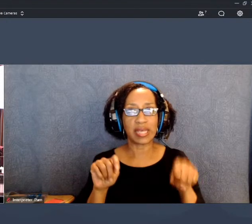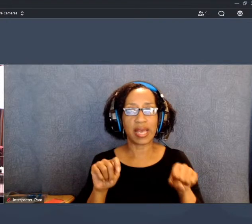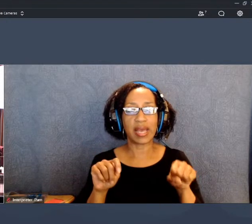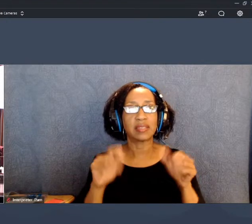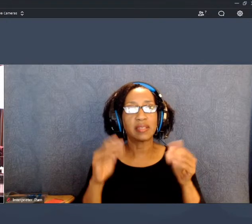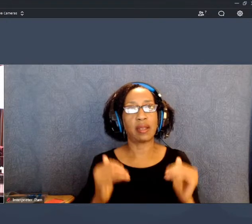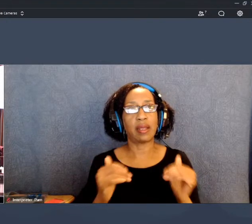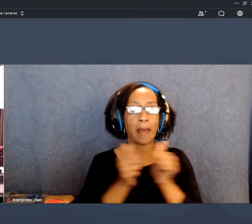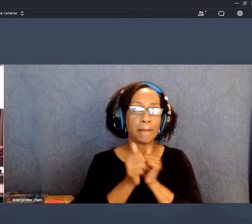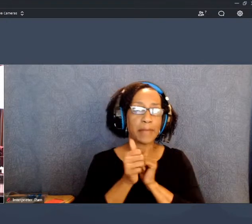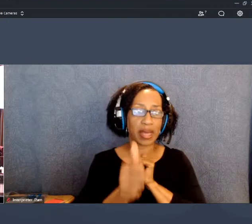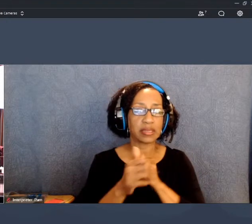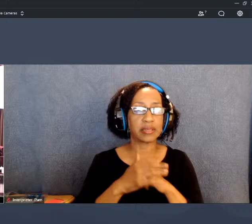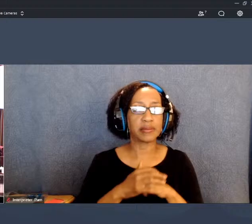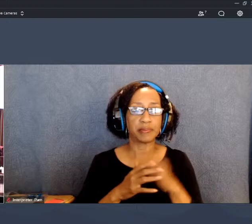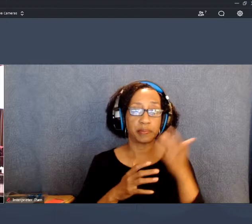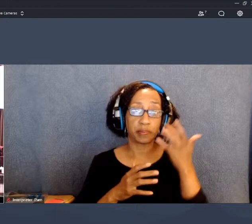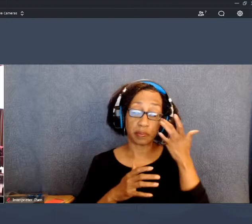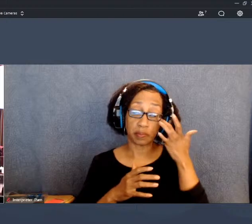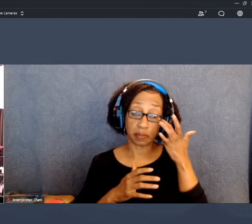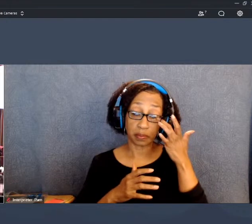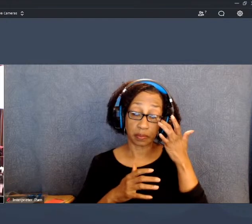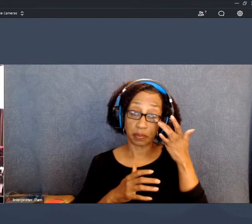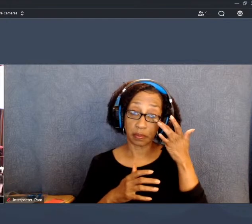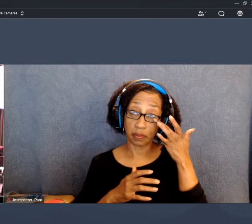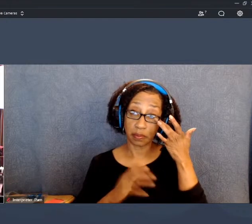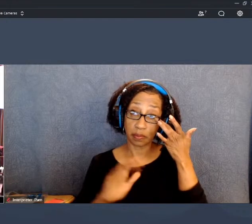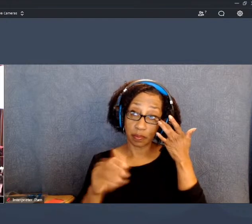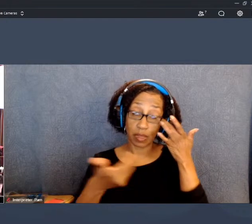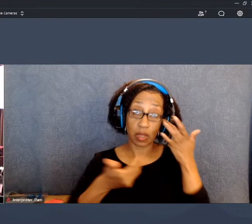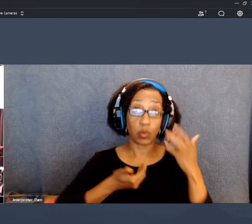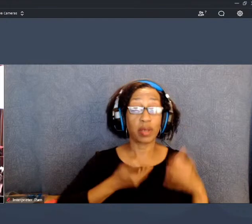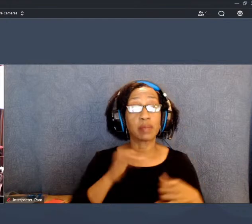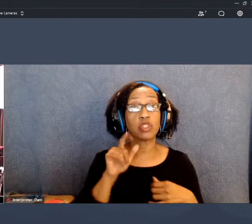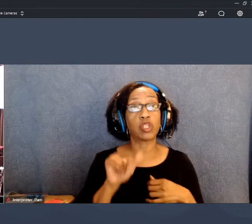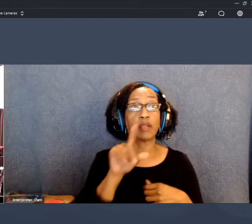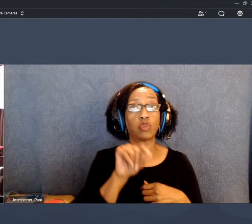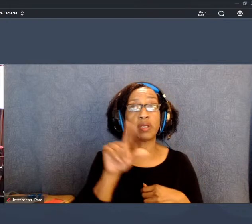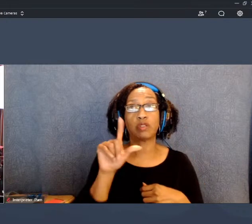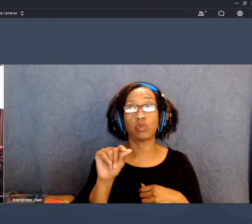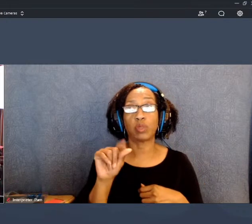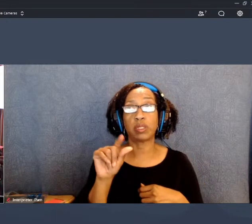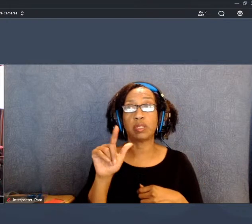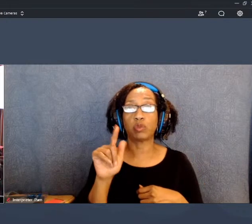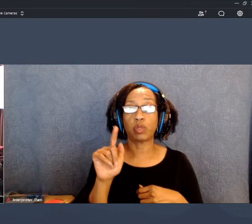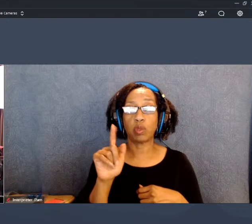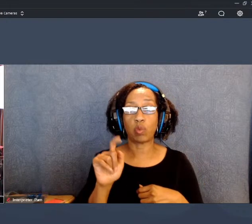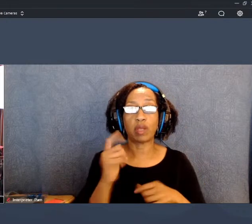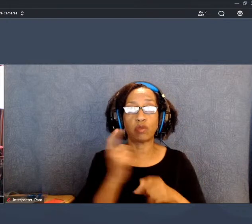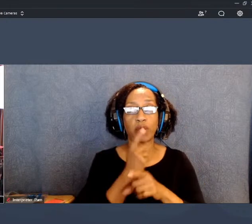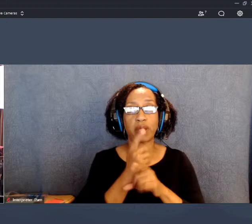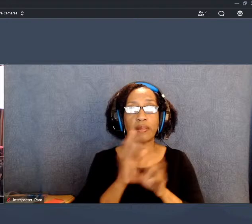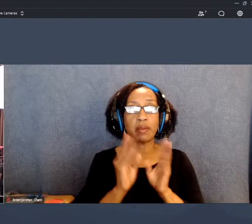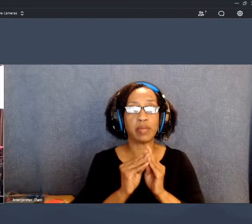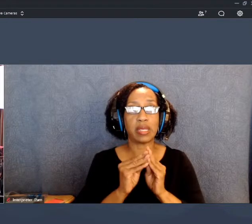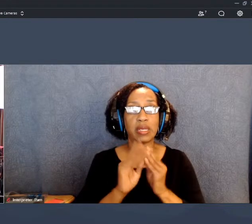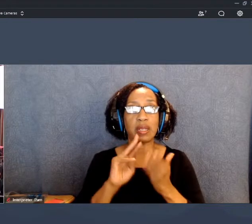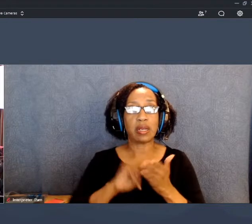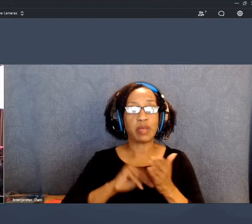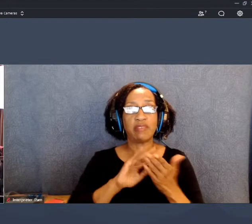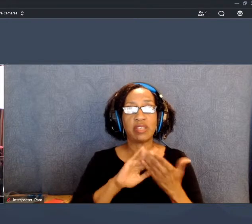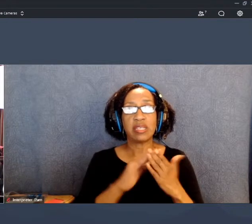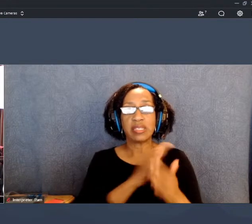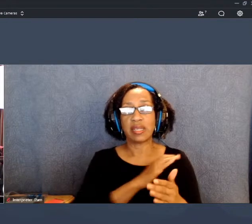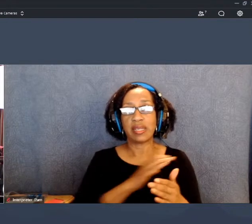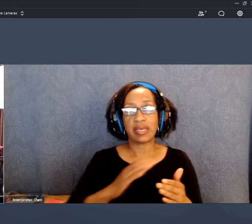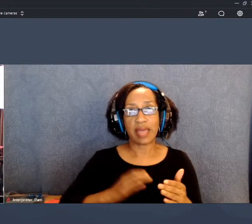passes. All right, everybody. Welcome to the July 20th, 2021 regular meeting of the Memphis City Council. A notice of the meeting was placed on the